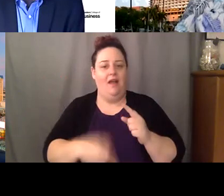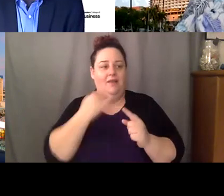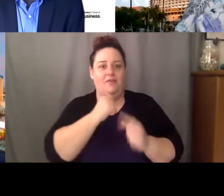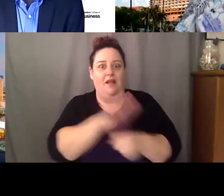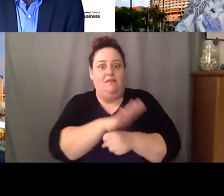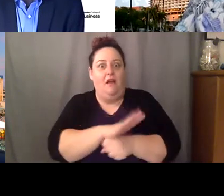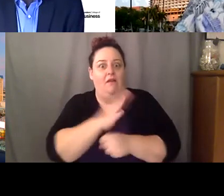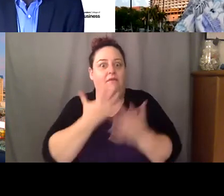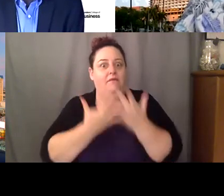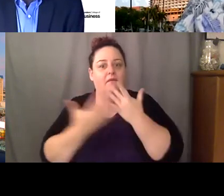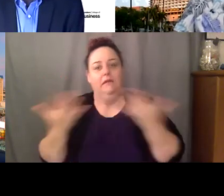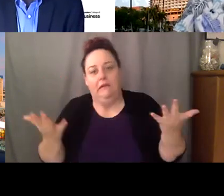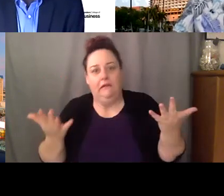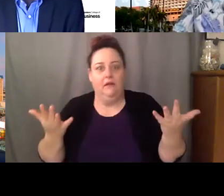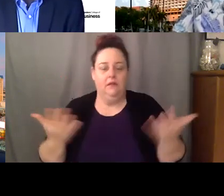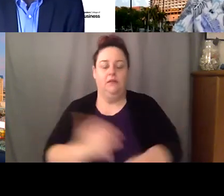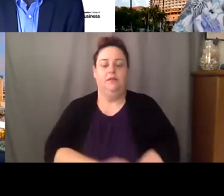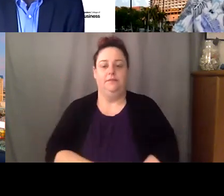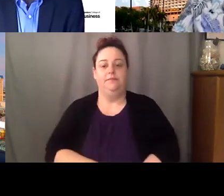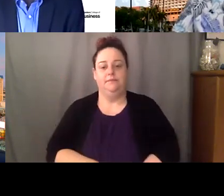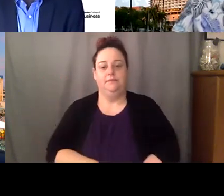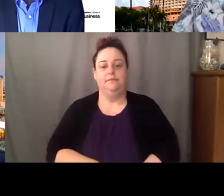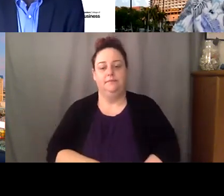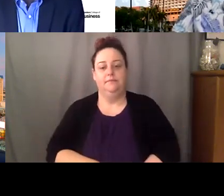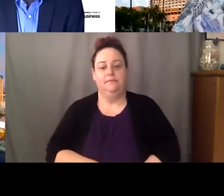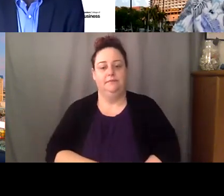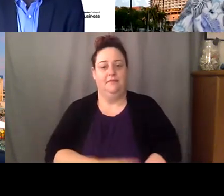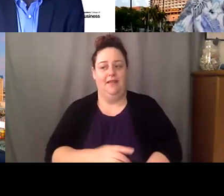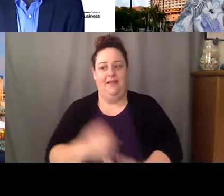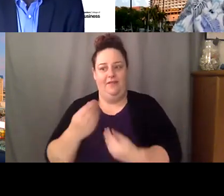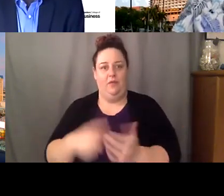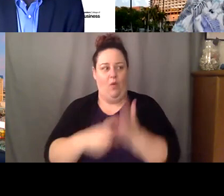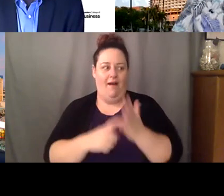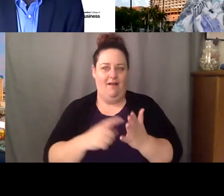or whatever the term you're going to use or work with and not have enough of it.